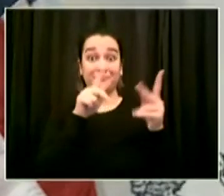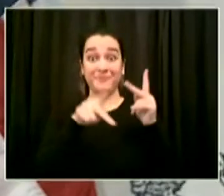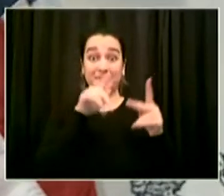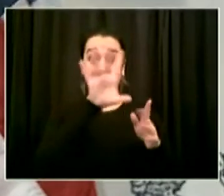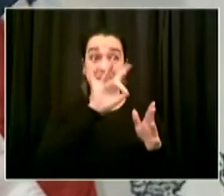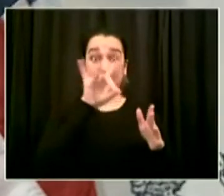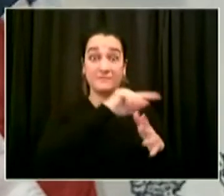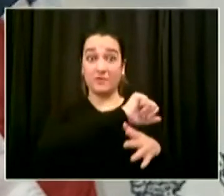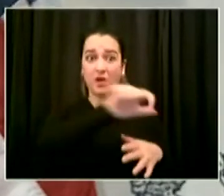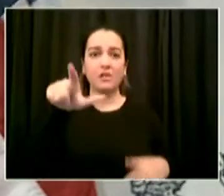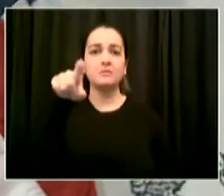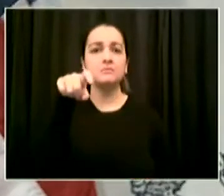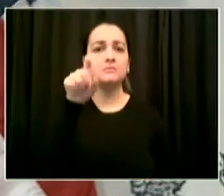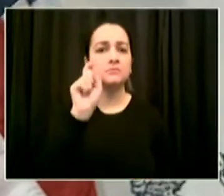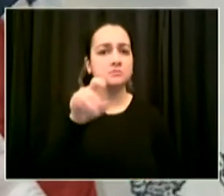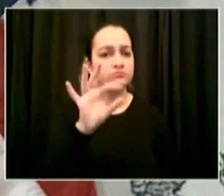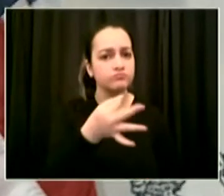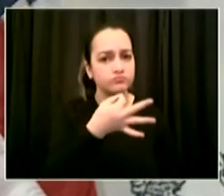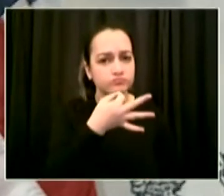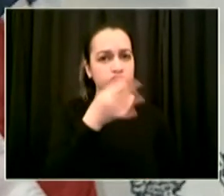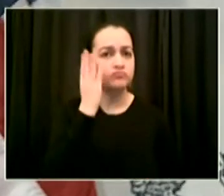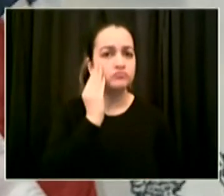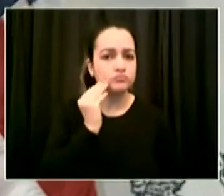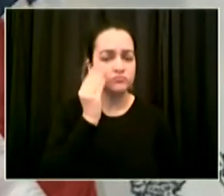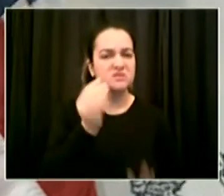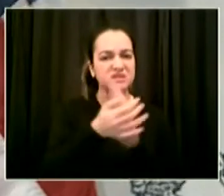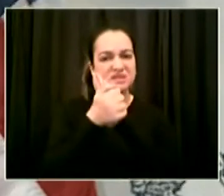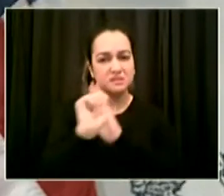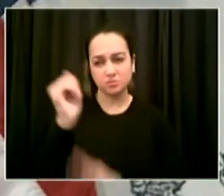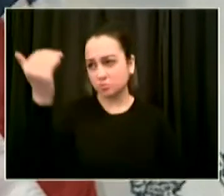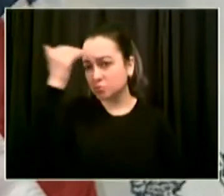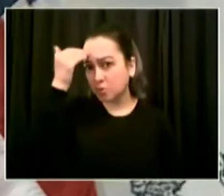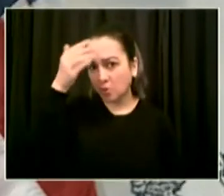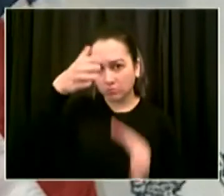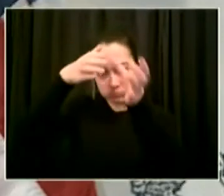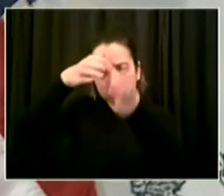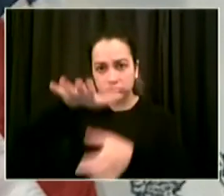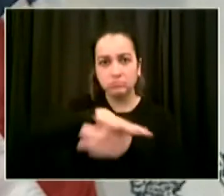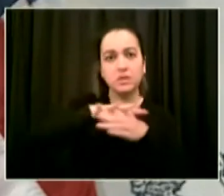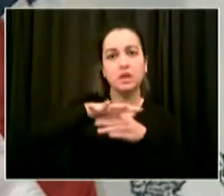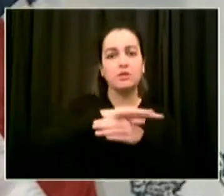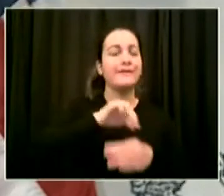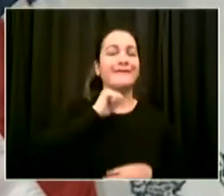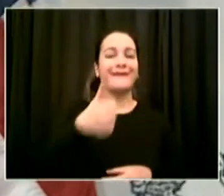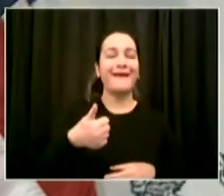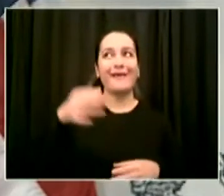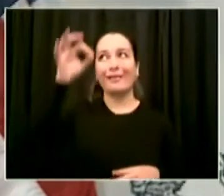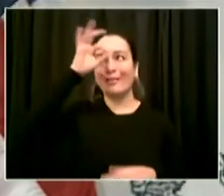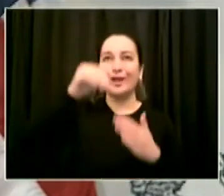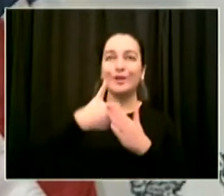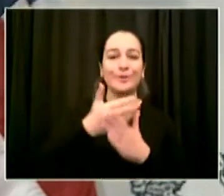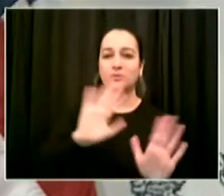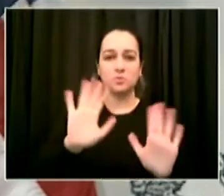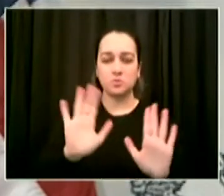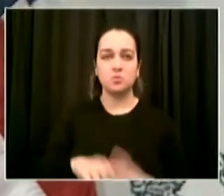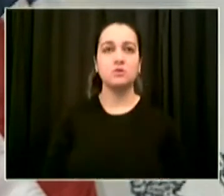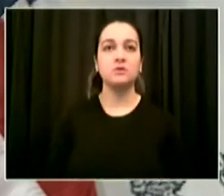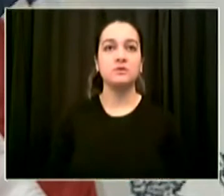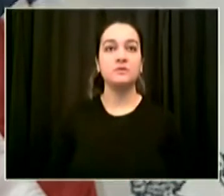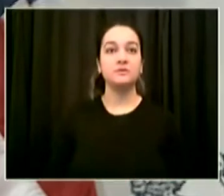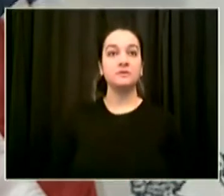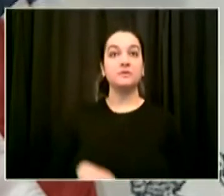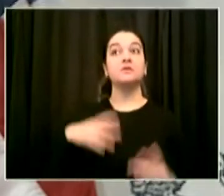receives those nominations, sits down with each of them, evaluates them, interviews them, provides their input back to the commissioner on